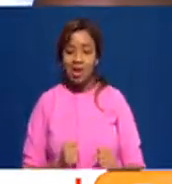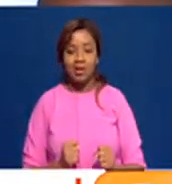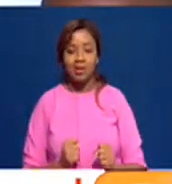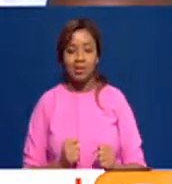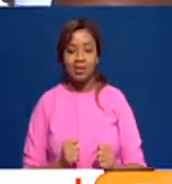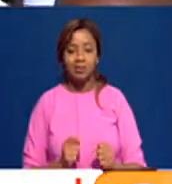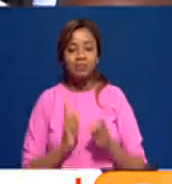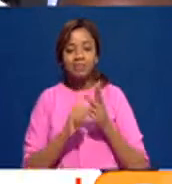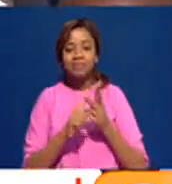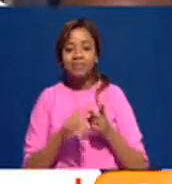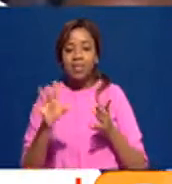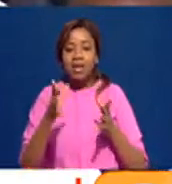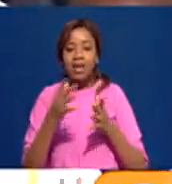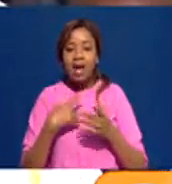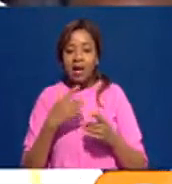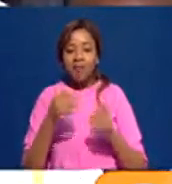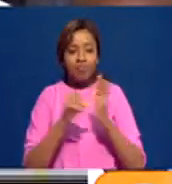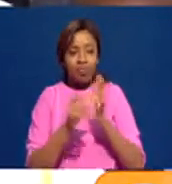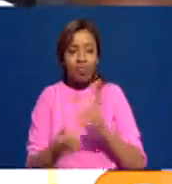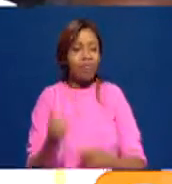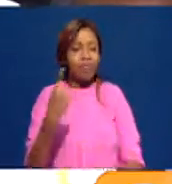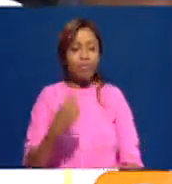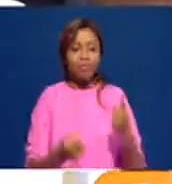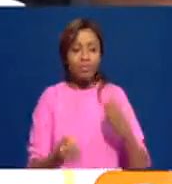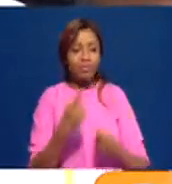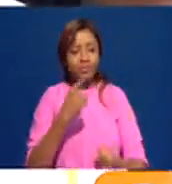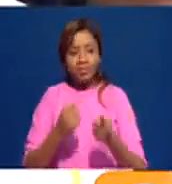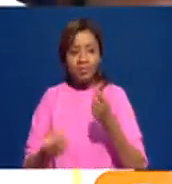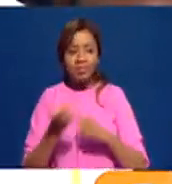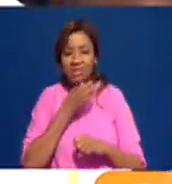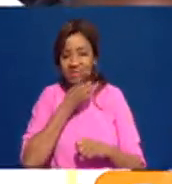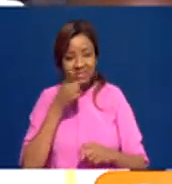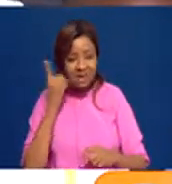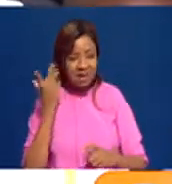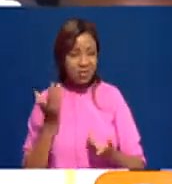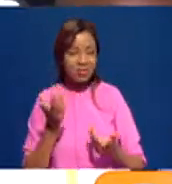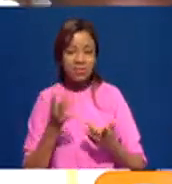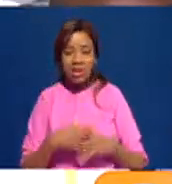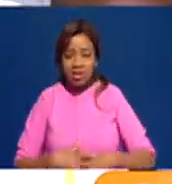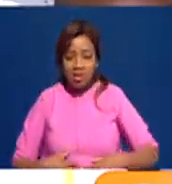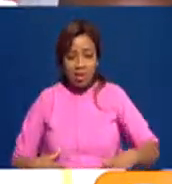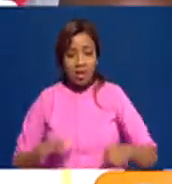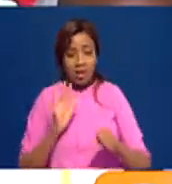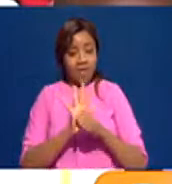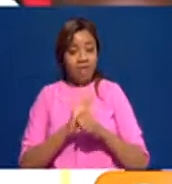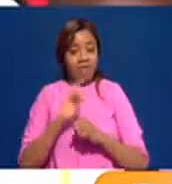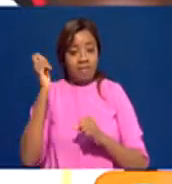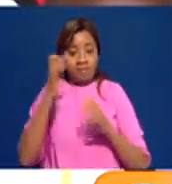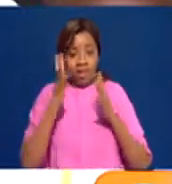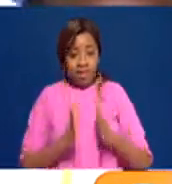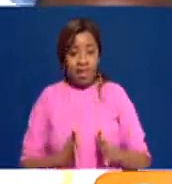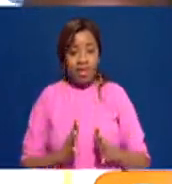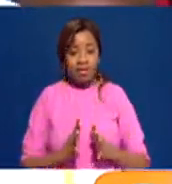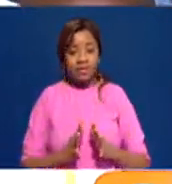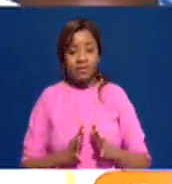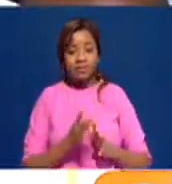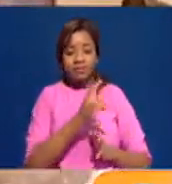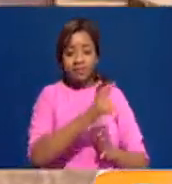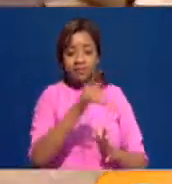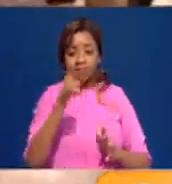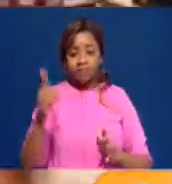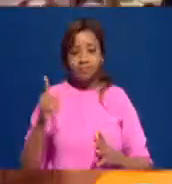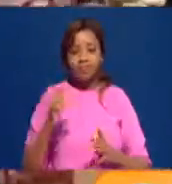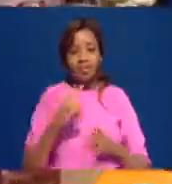natural circumstances, calamities that have hit us, so much so that many of our Kenyans, fellow Kenyans, are